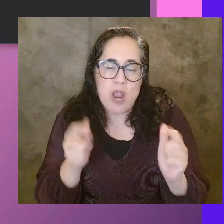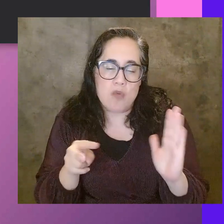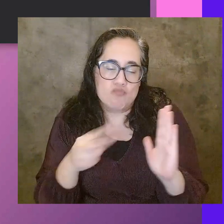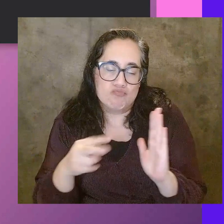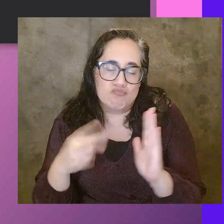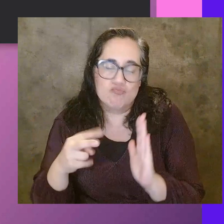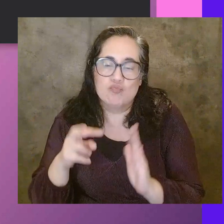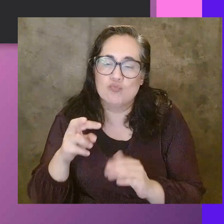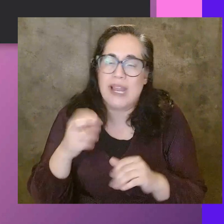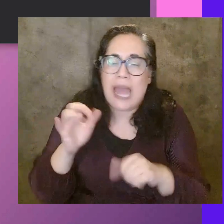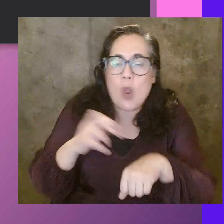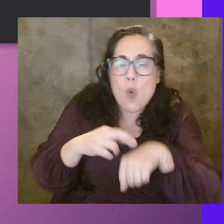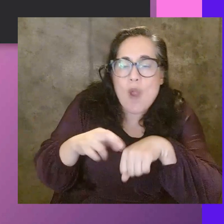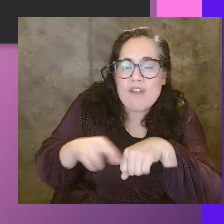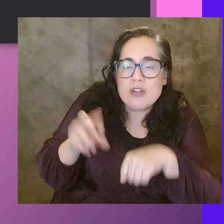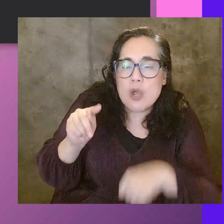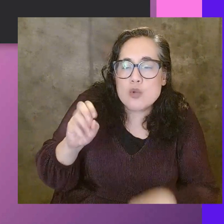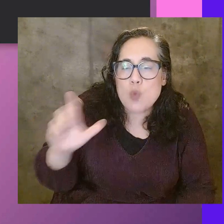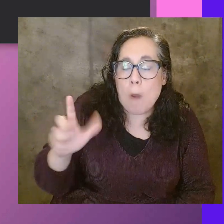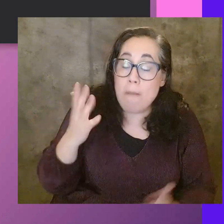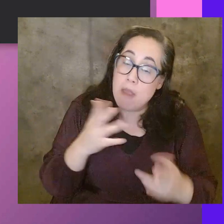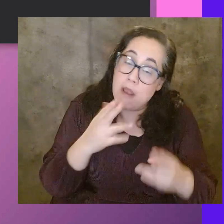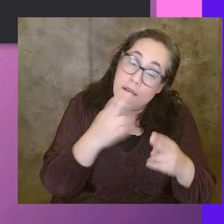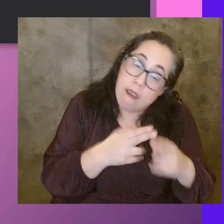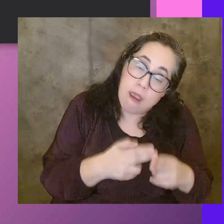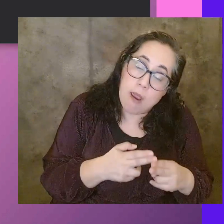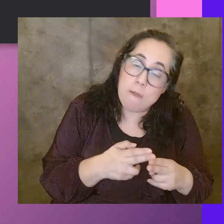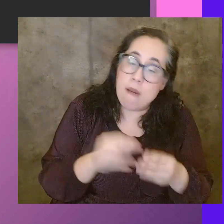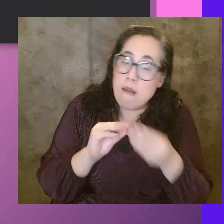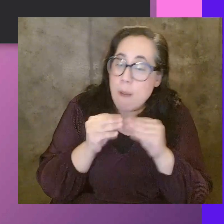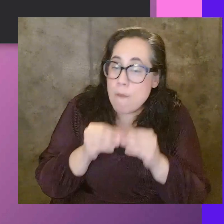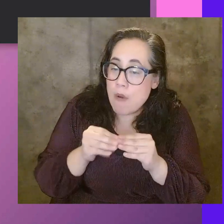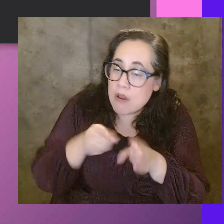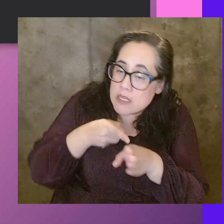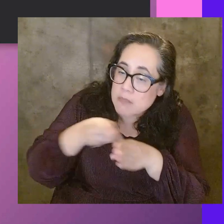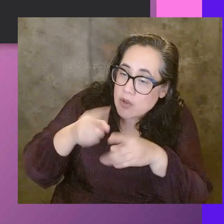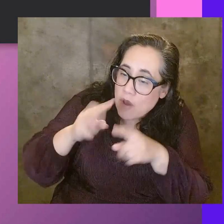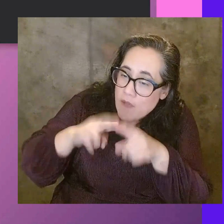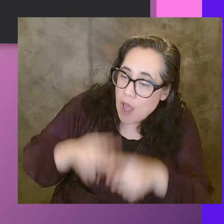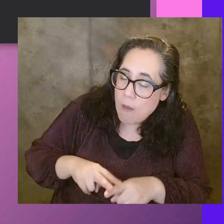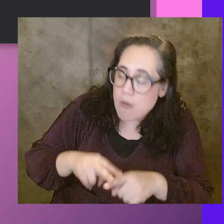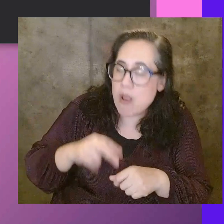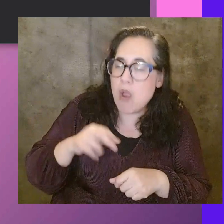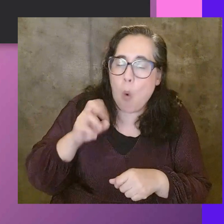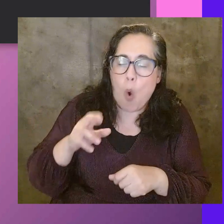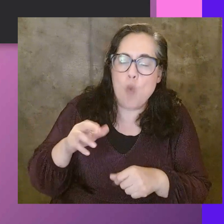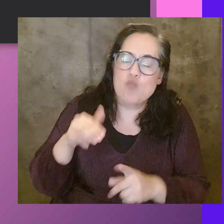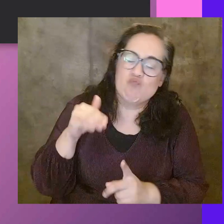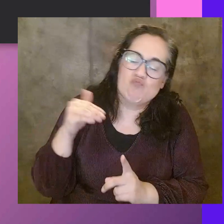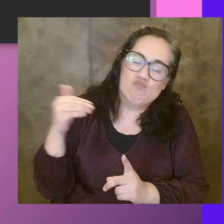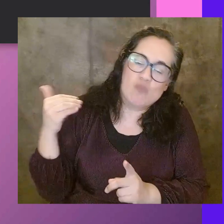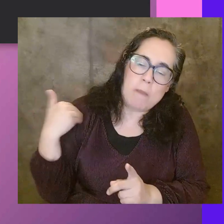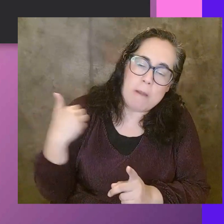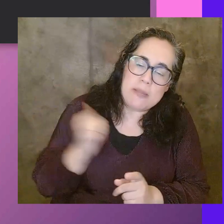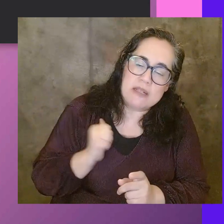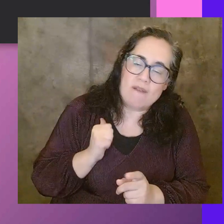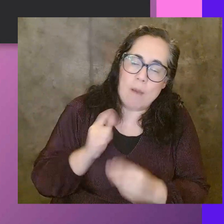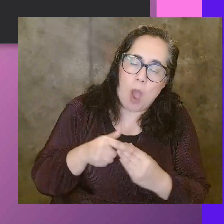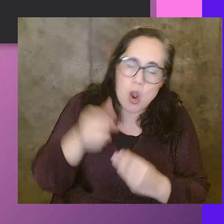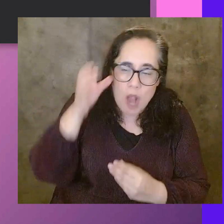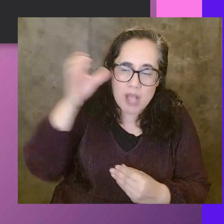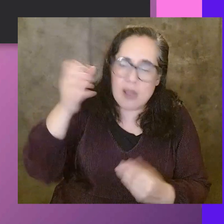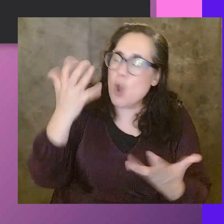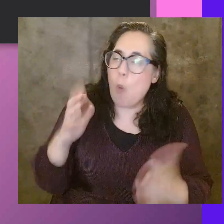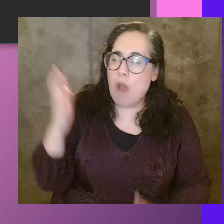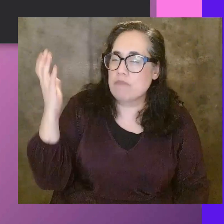quick reference tools. I may write names, numbers, specialized vocabulary, or reminders about concepts I